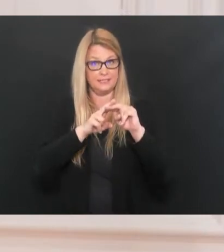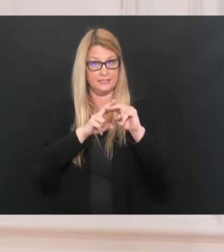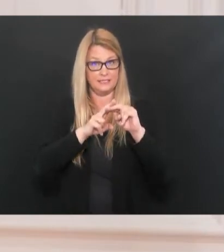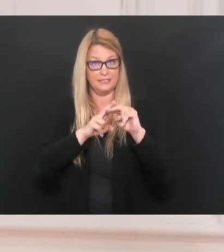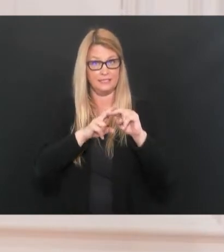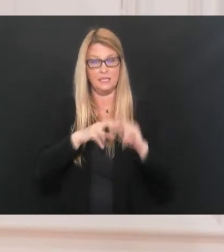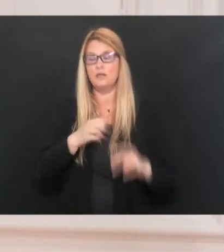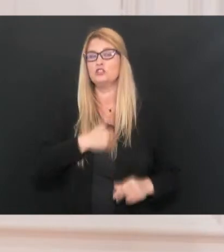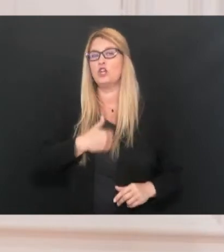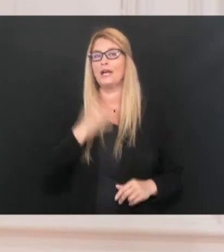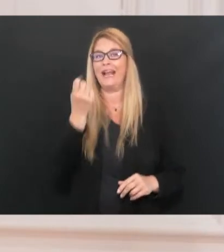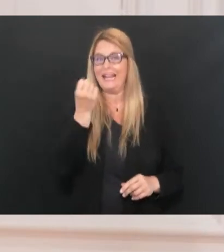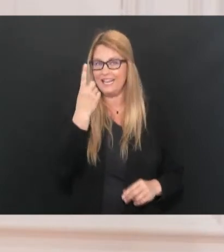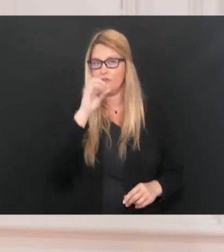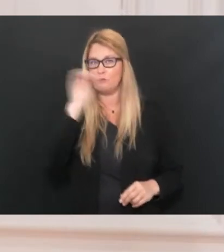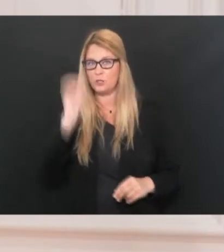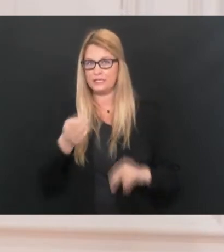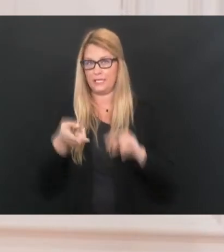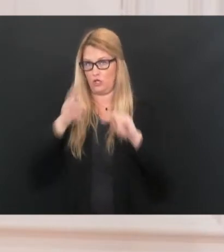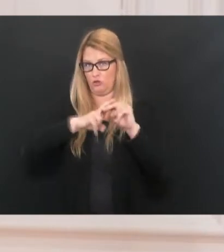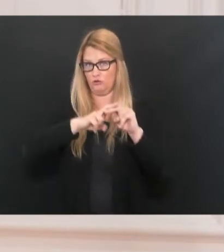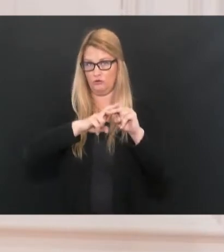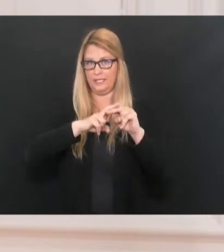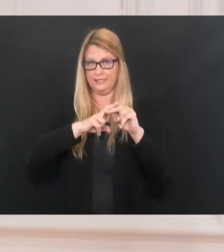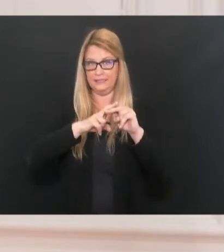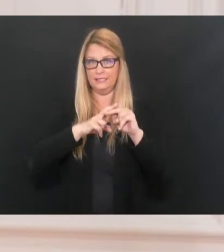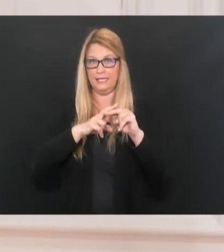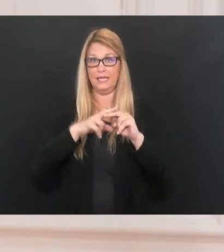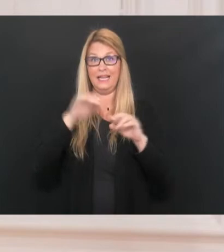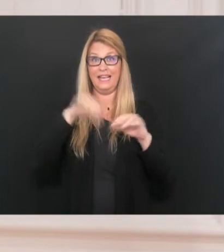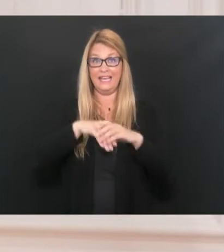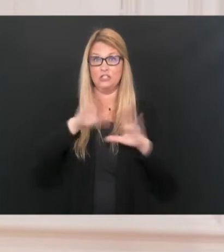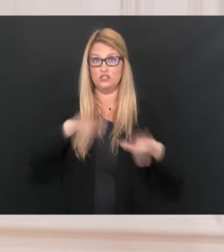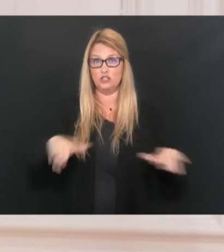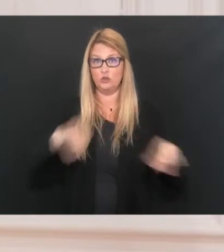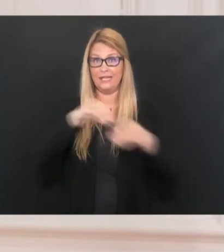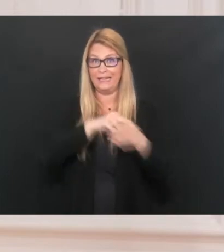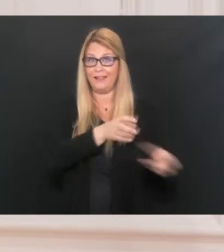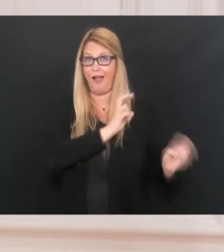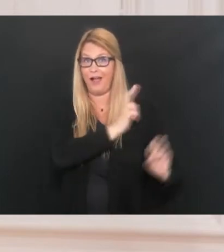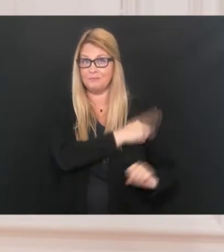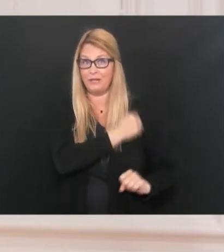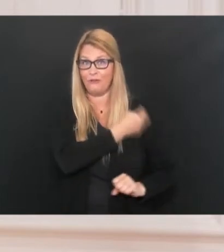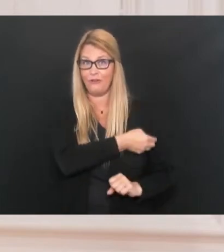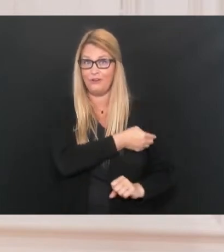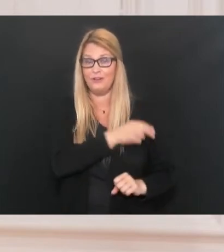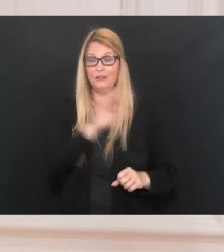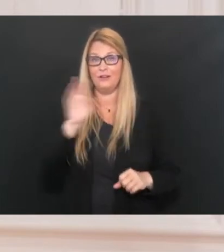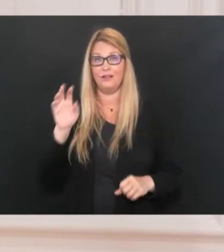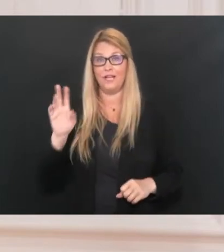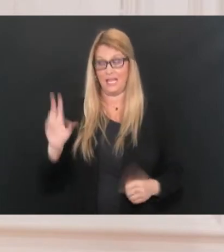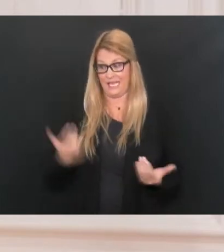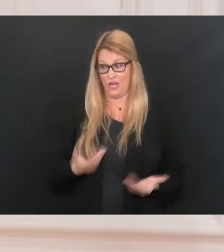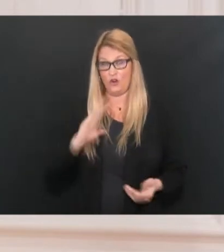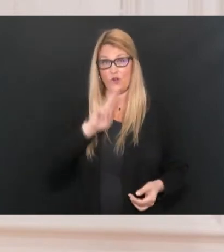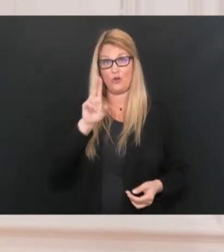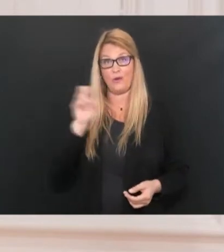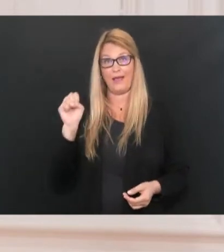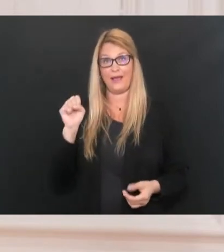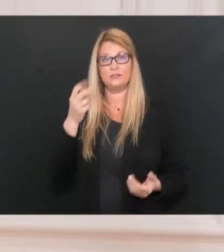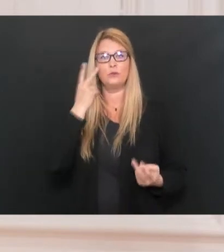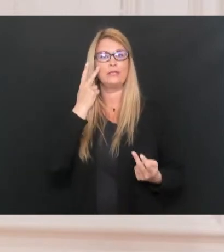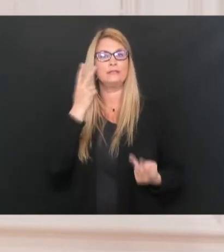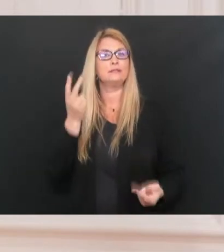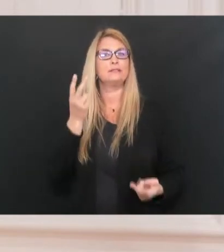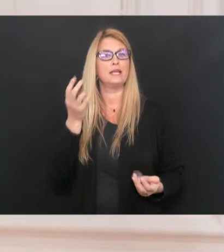311% increase, in the number of children that are hospitalized. In the United States, we now see